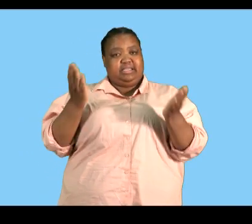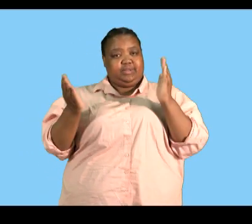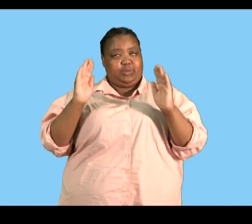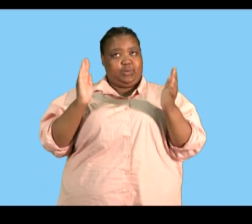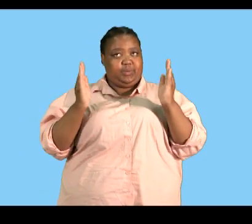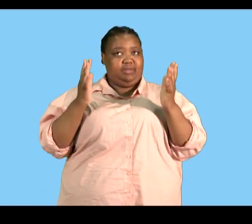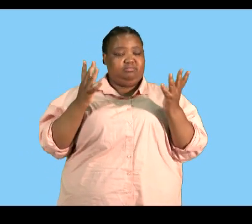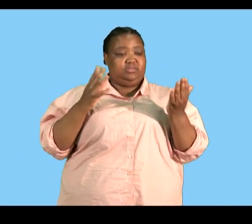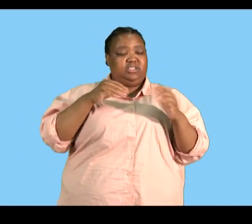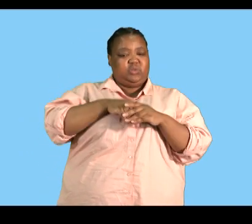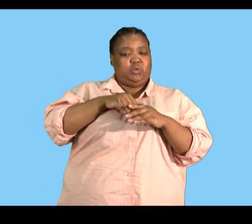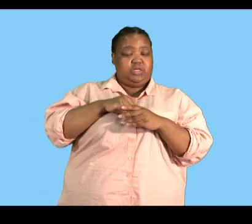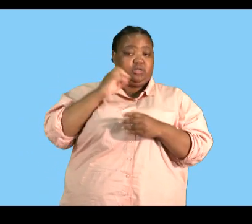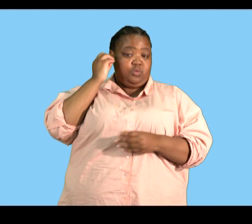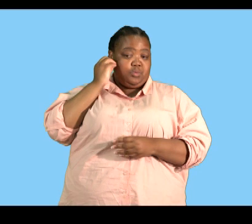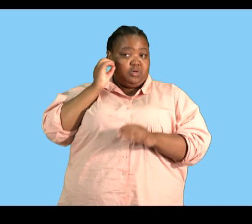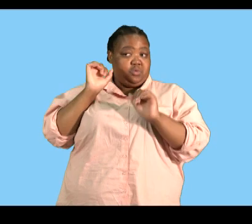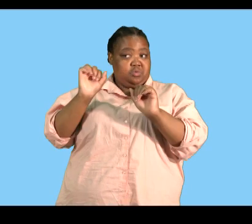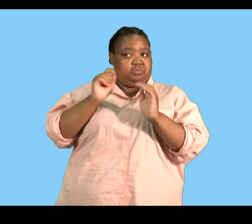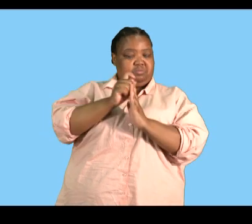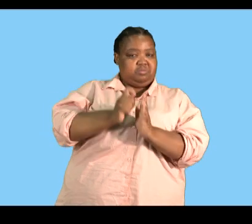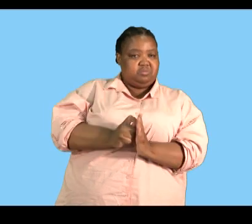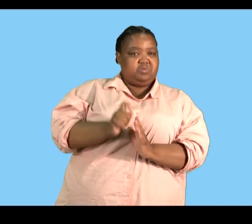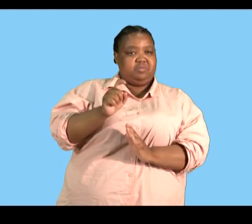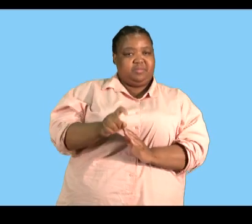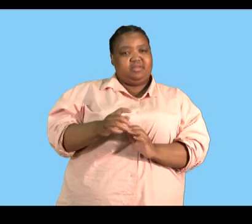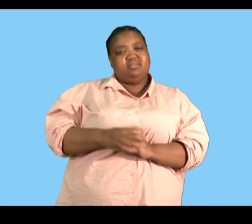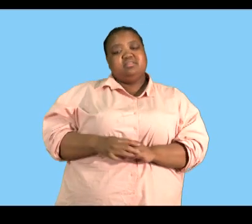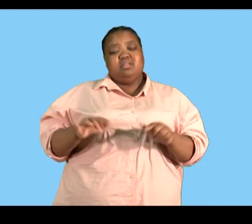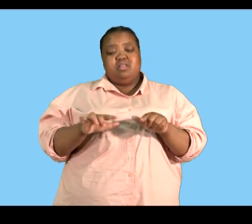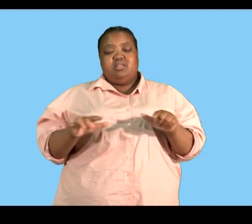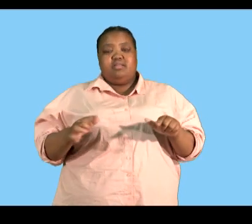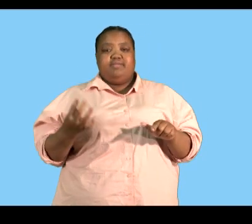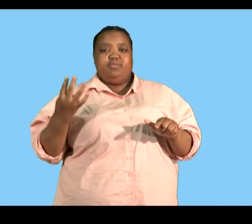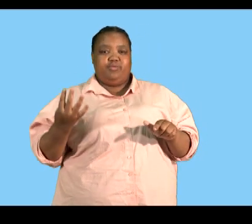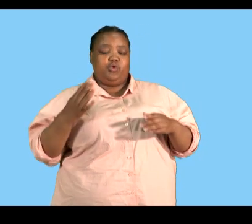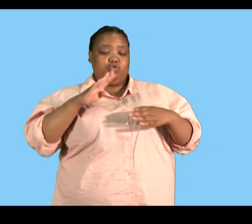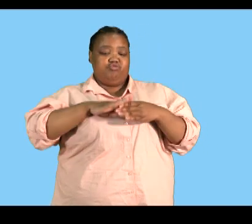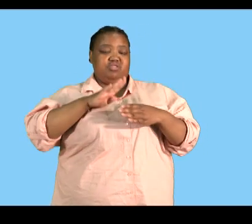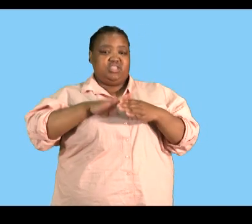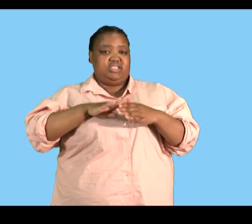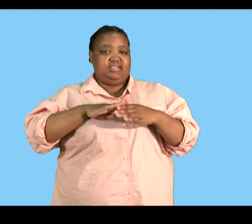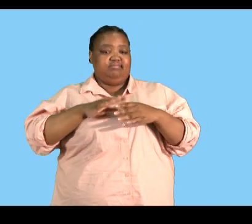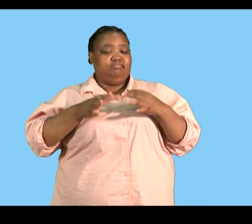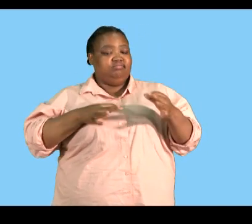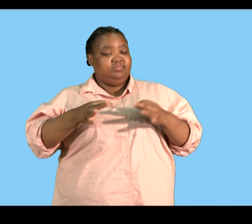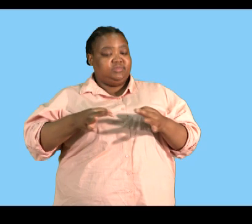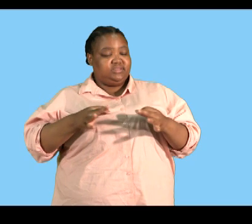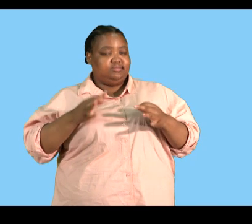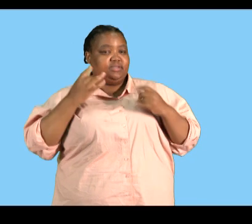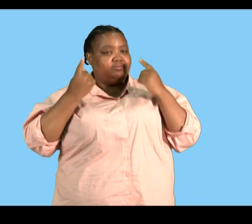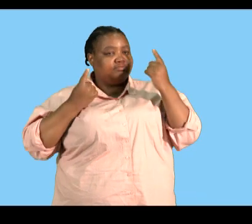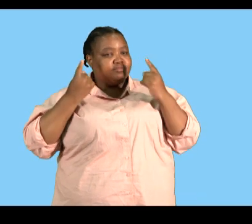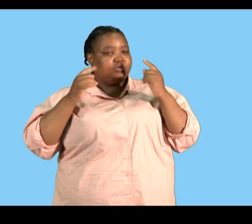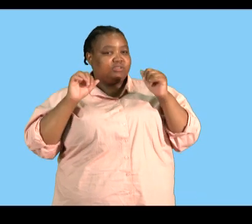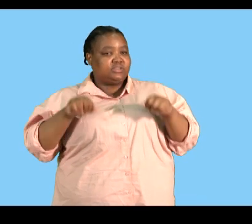the given context. Moving on to level 4, reasoning and reflecting. Now, in this question, it's whereby now you'll